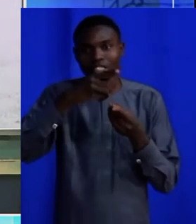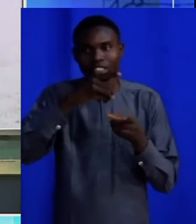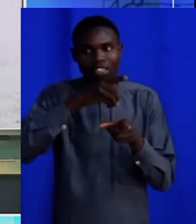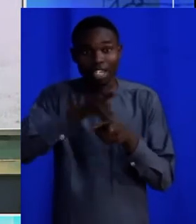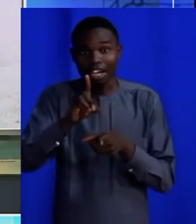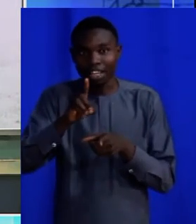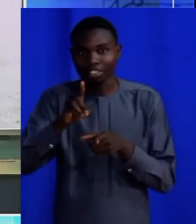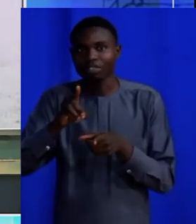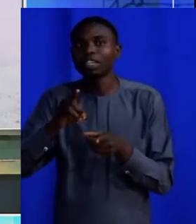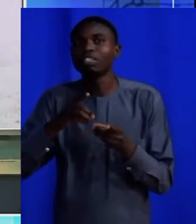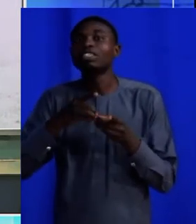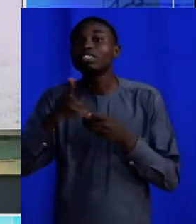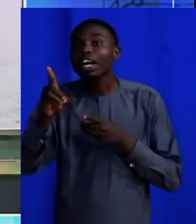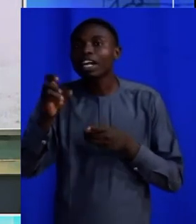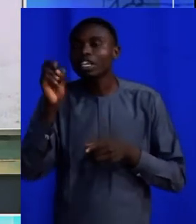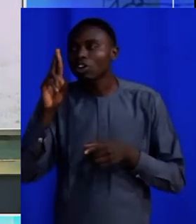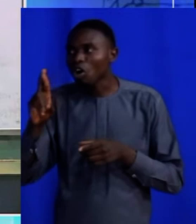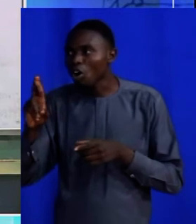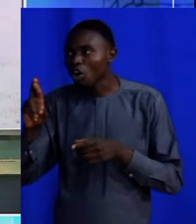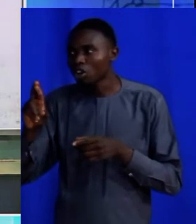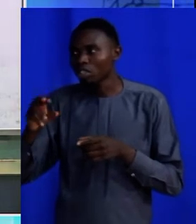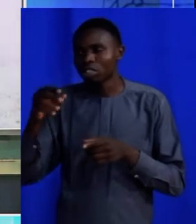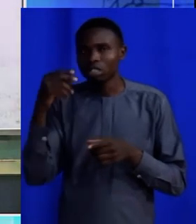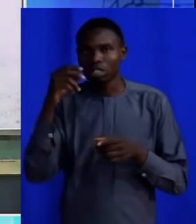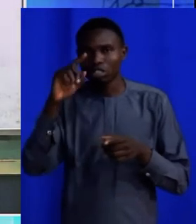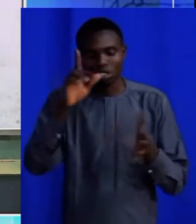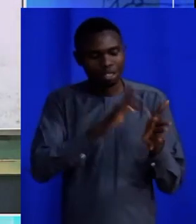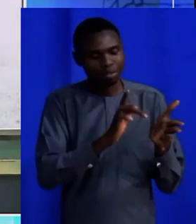NCDC. So students,